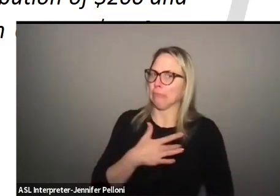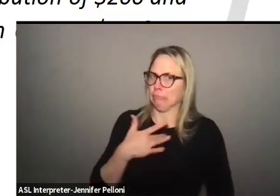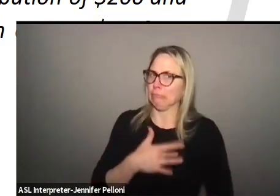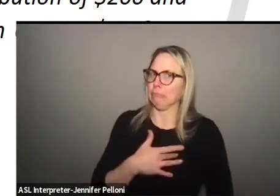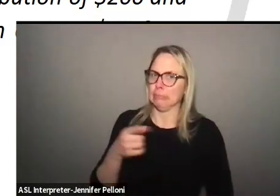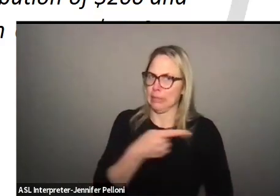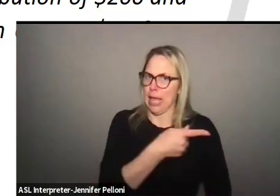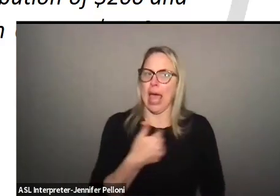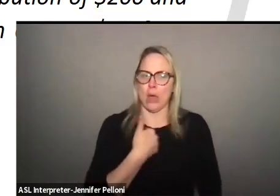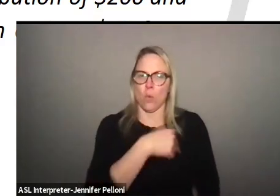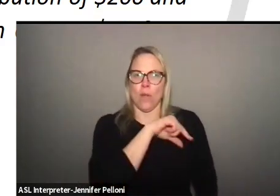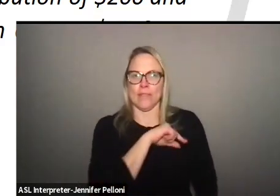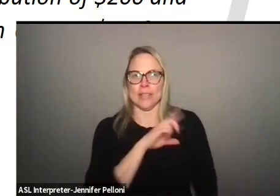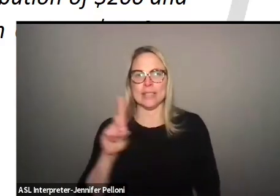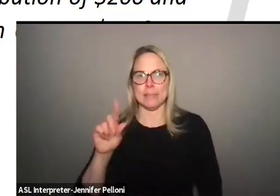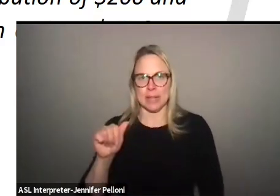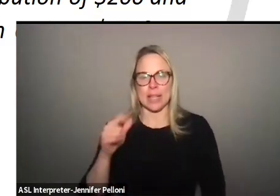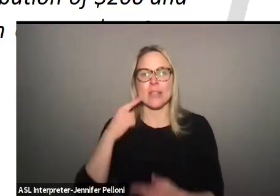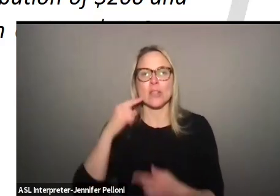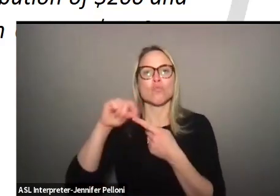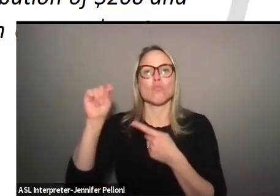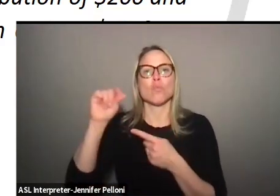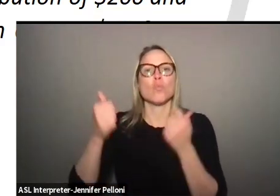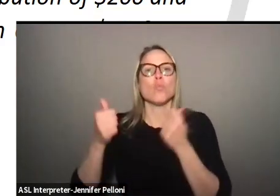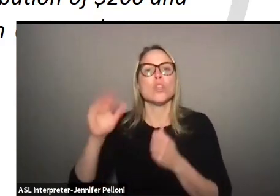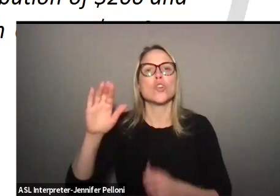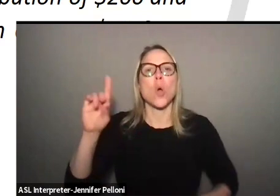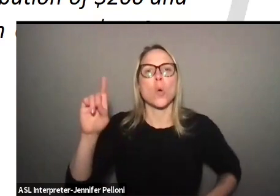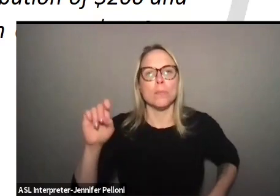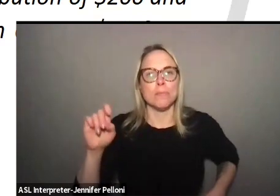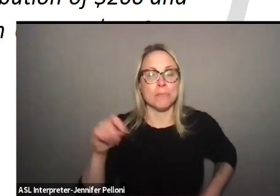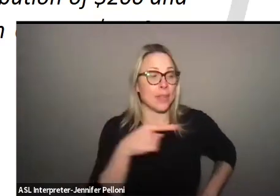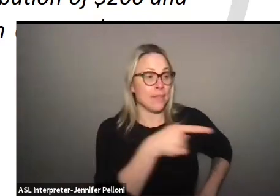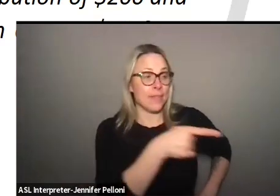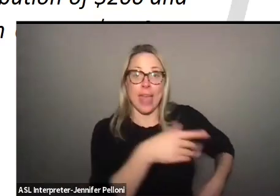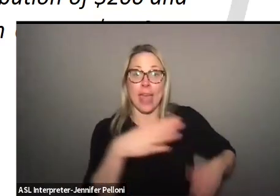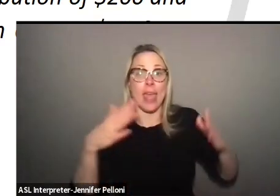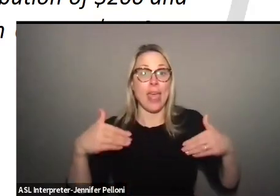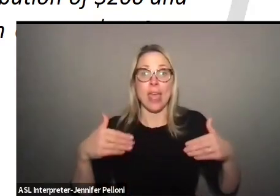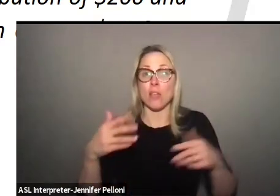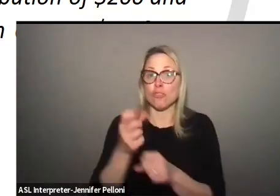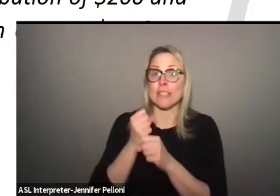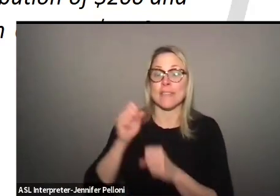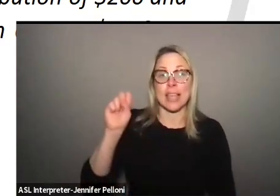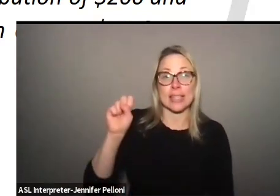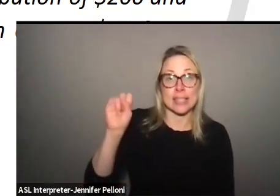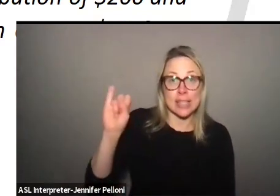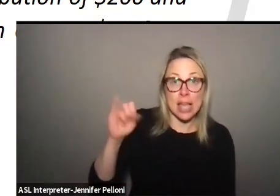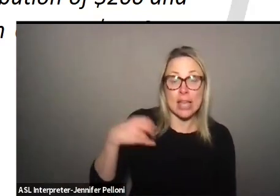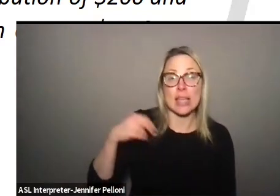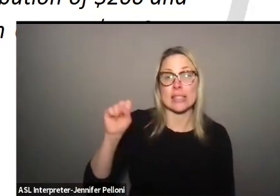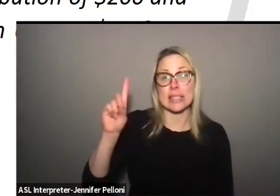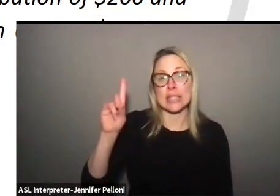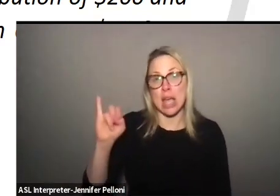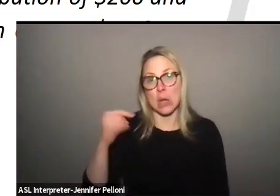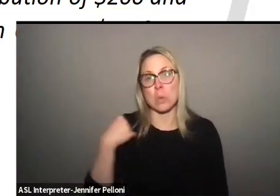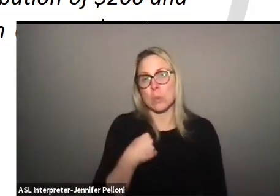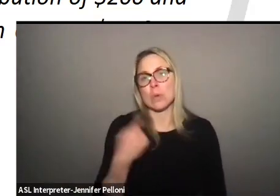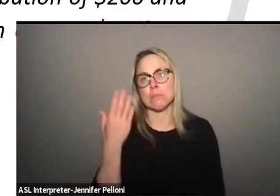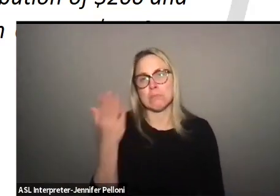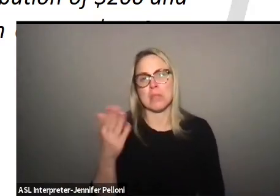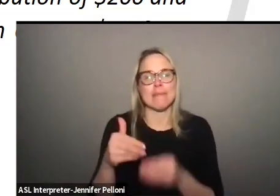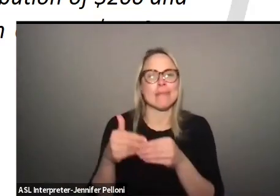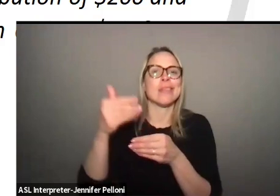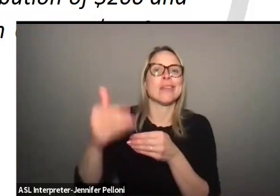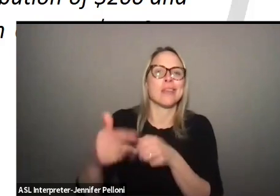disability, and then you'll check off that disability code. If they're not receiving SSI or SSDI, we do recommend that the next